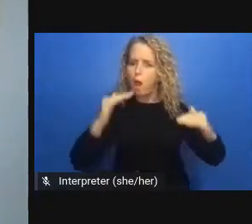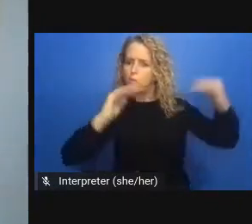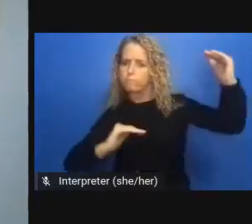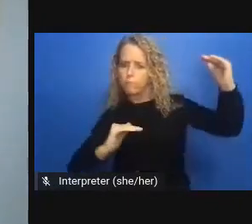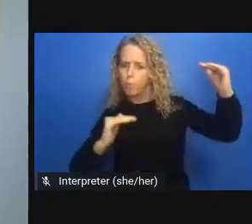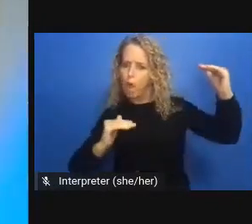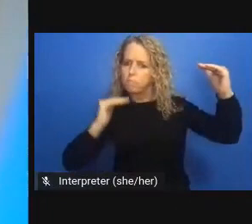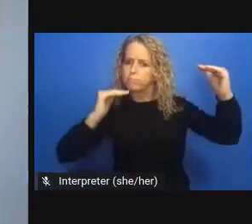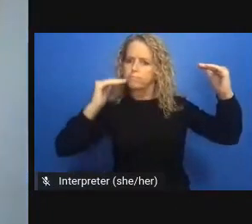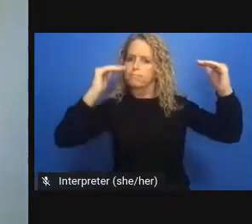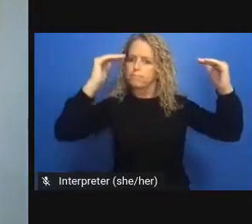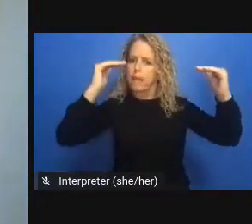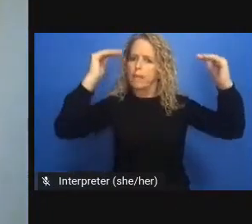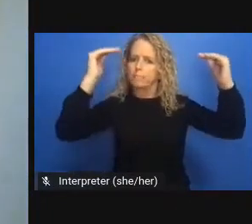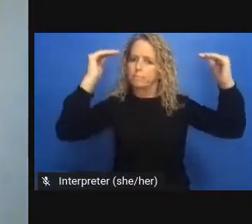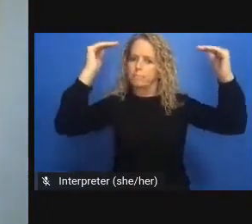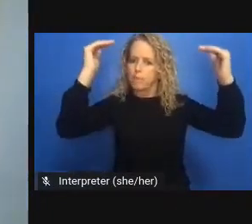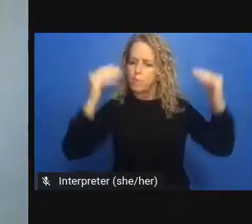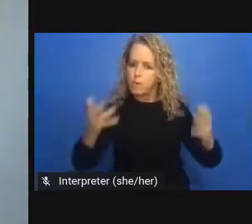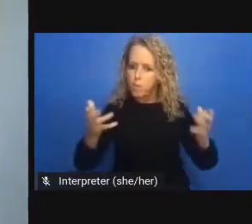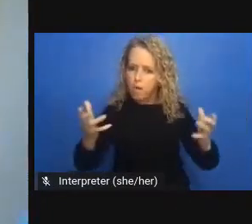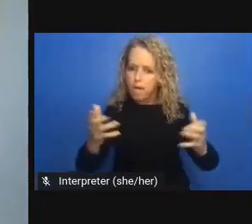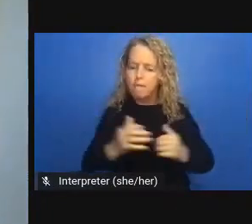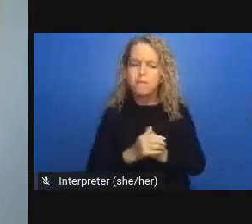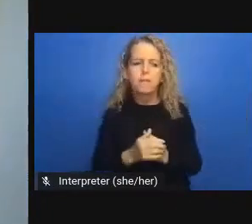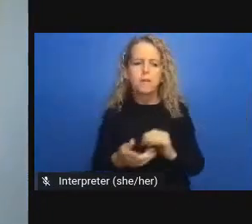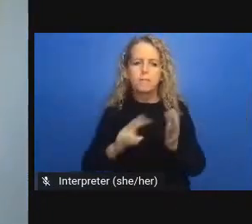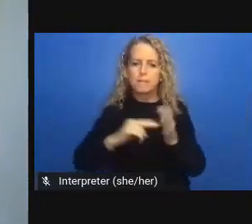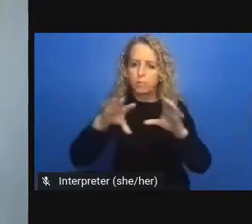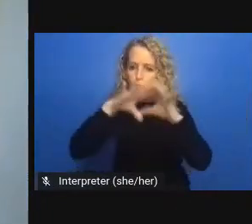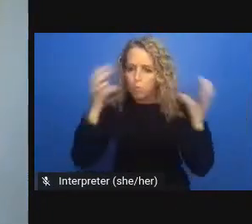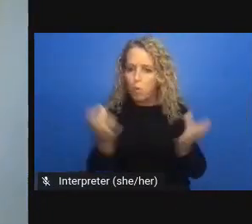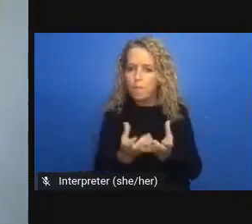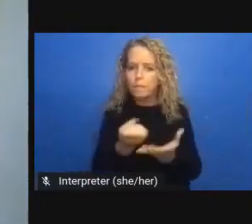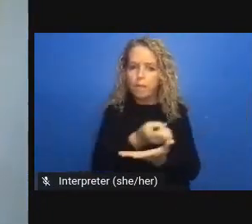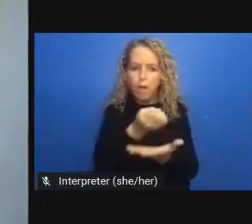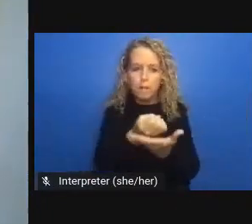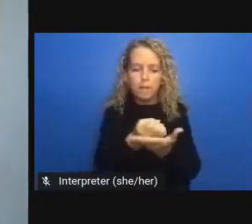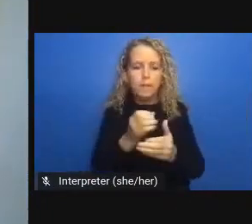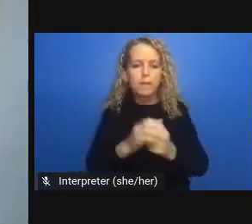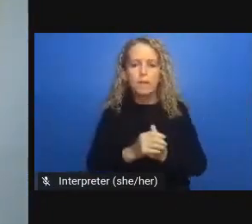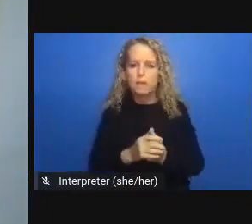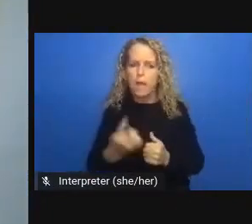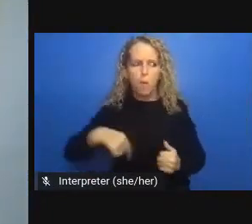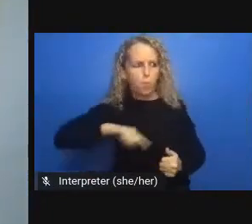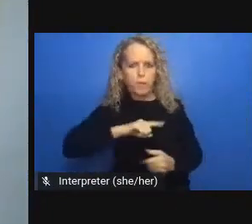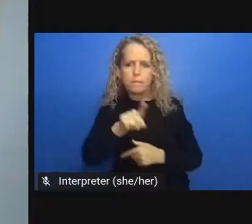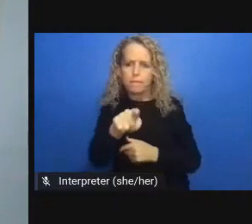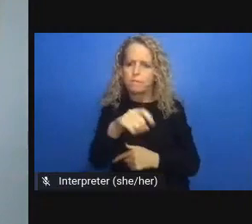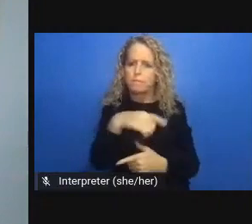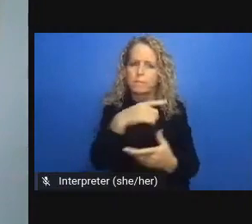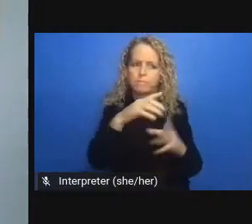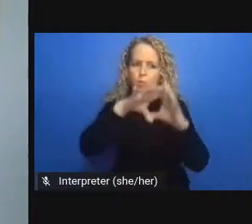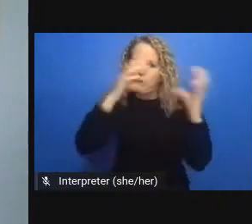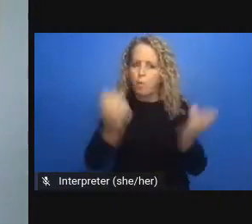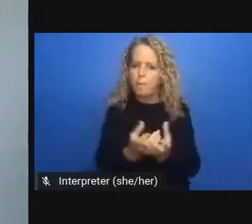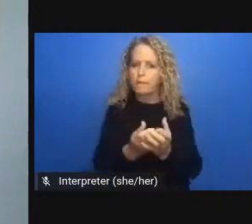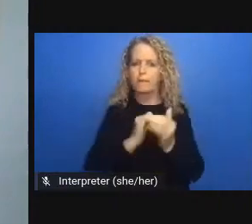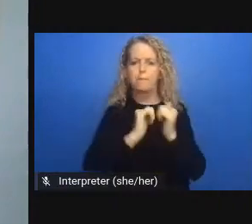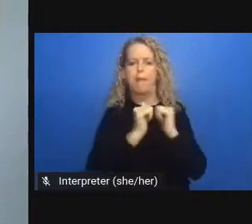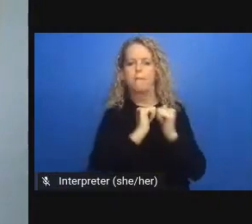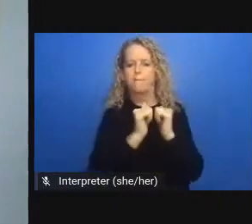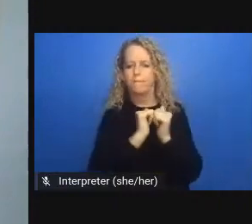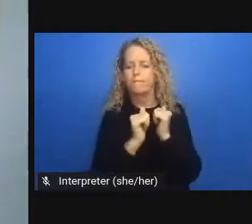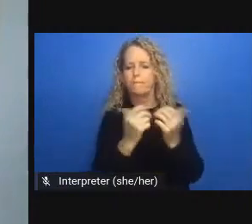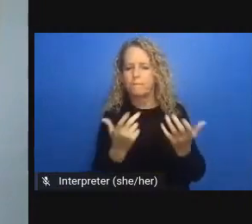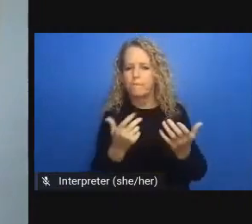as in the context of the global economy and being globally competitive. So in